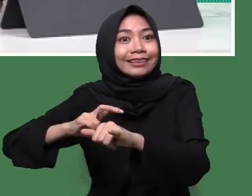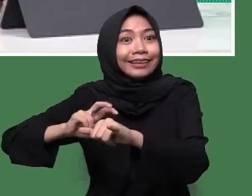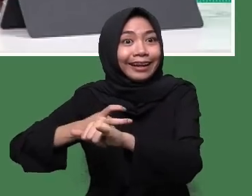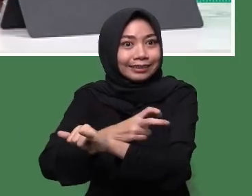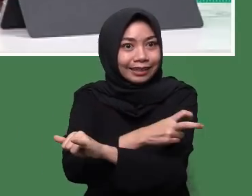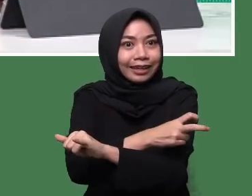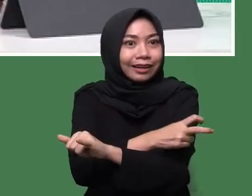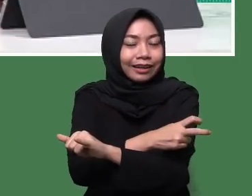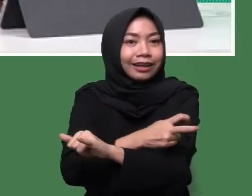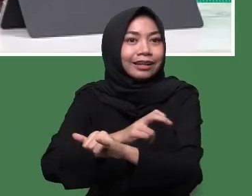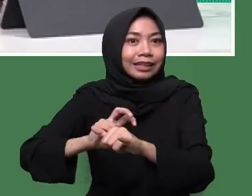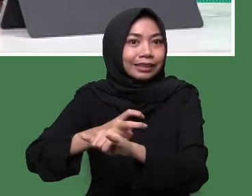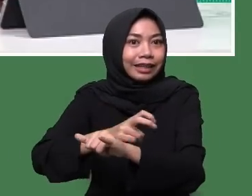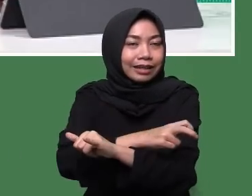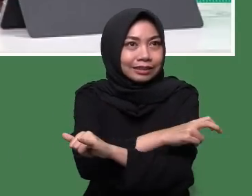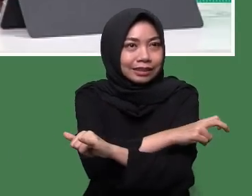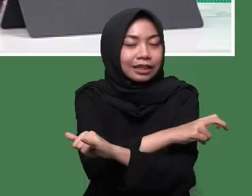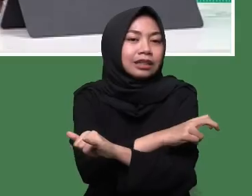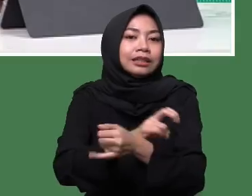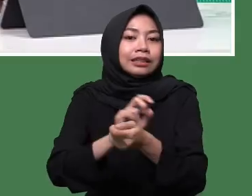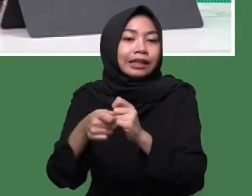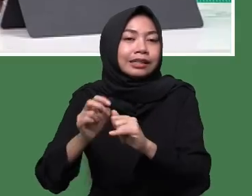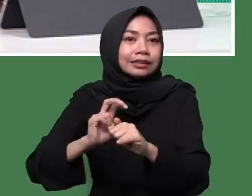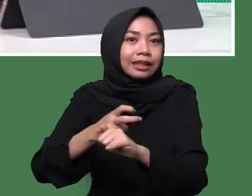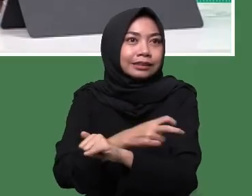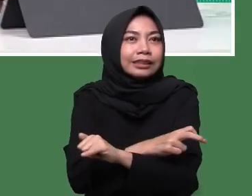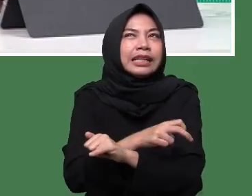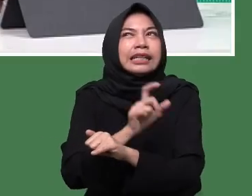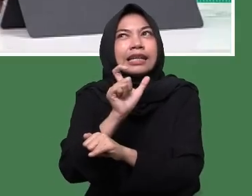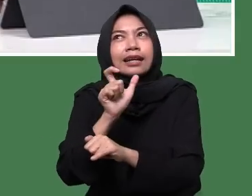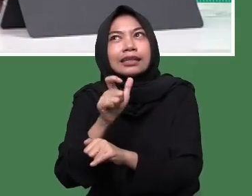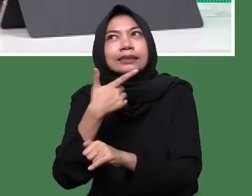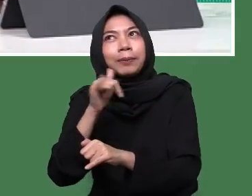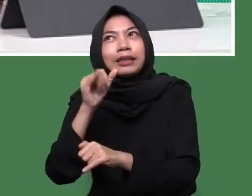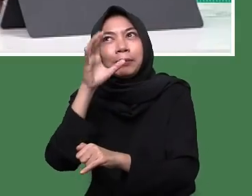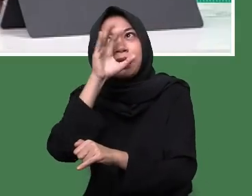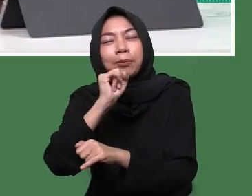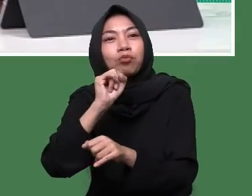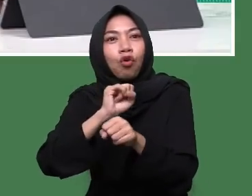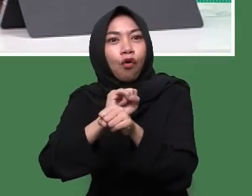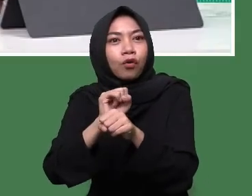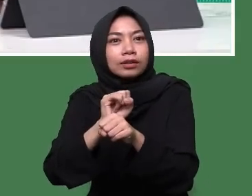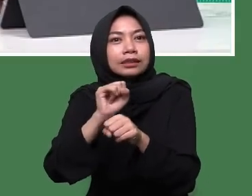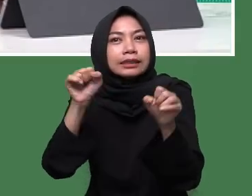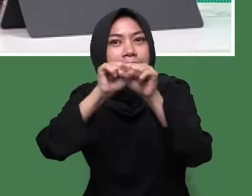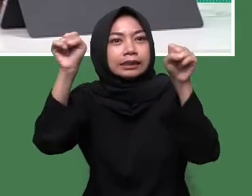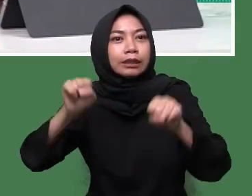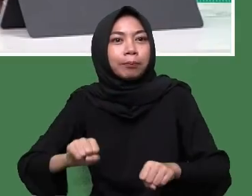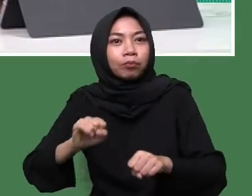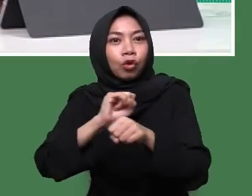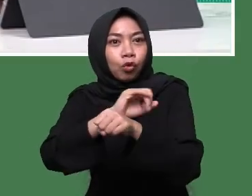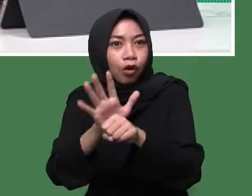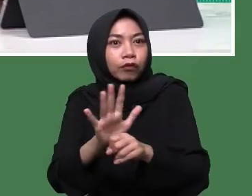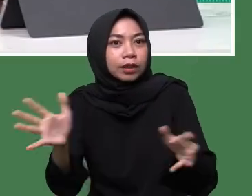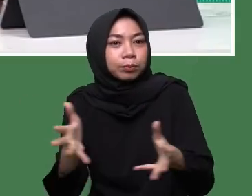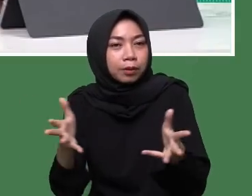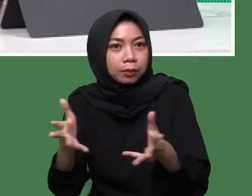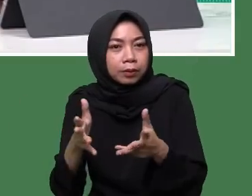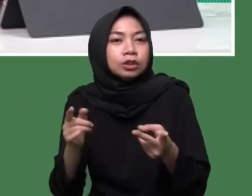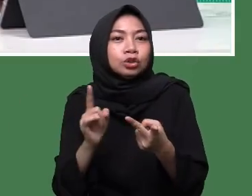be done in a manner which is like COVID-19, where digital approach can be used and